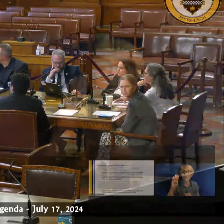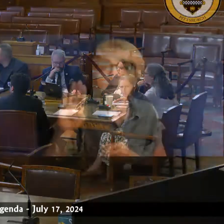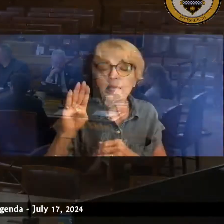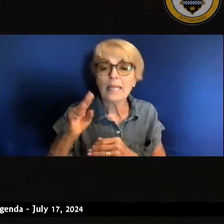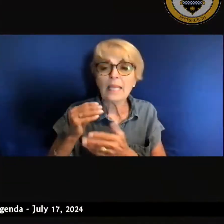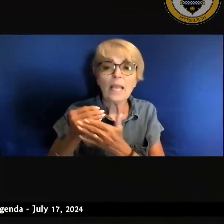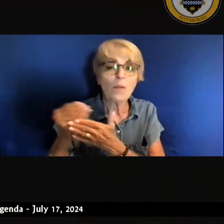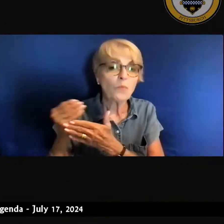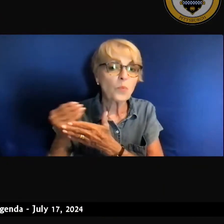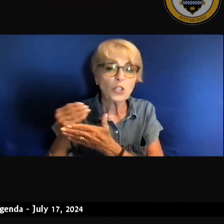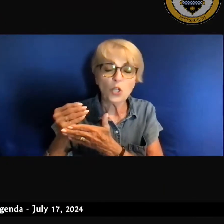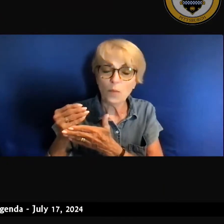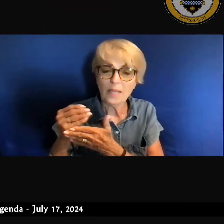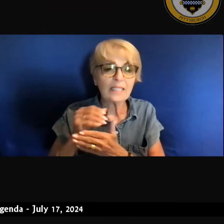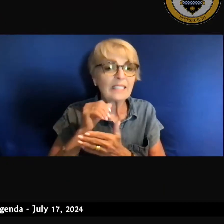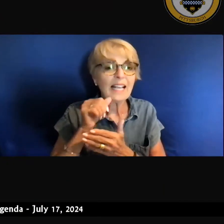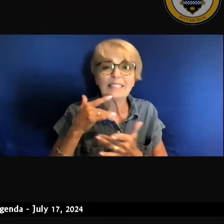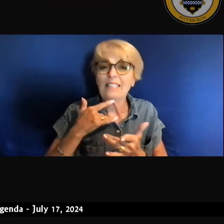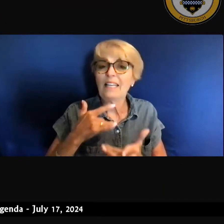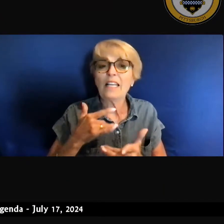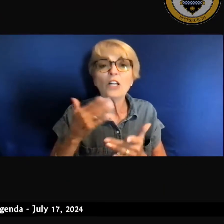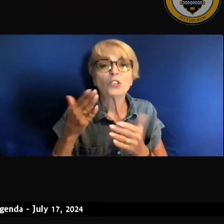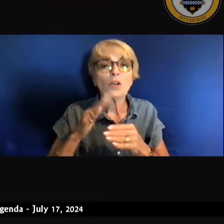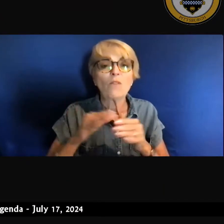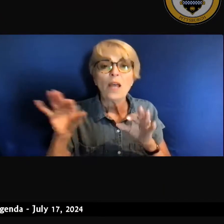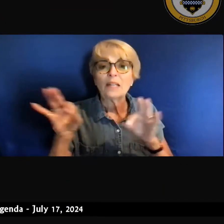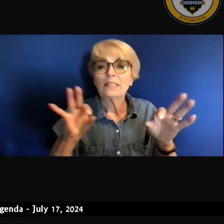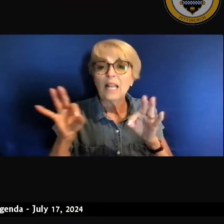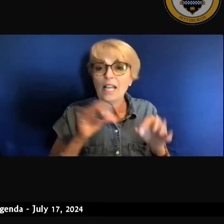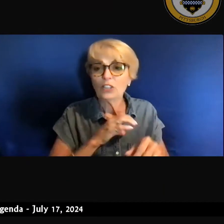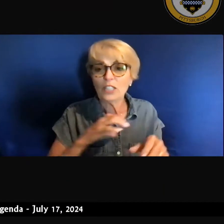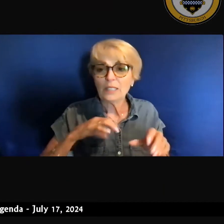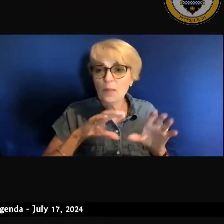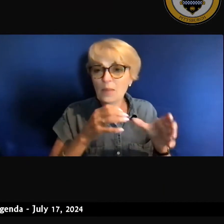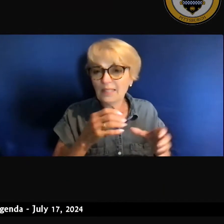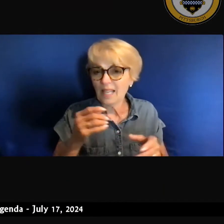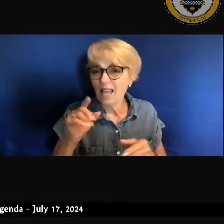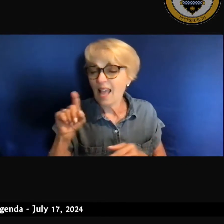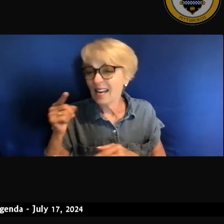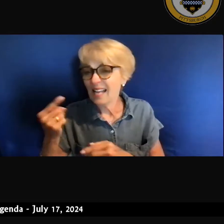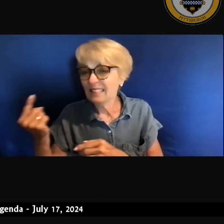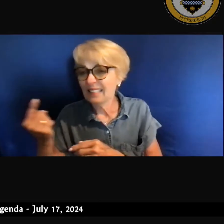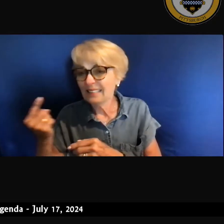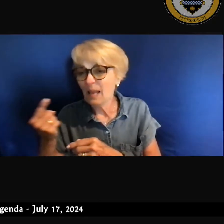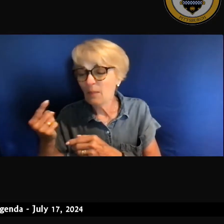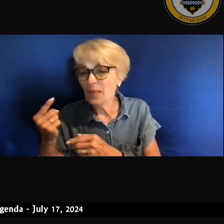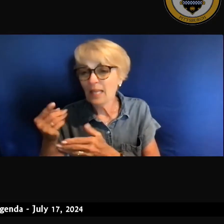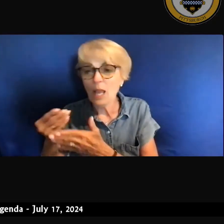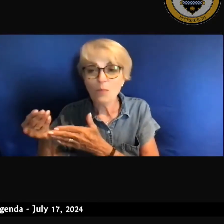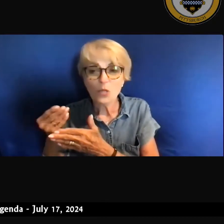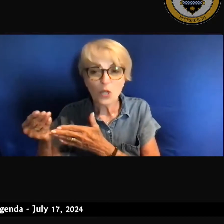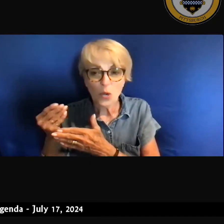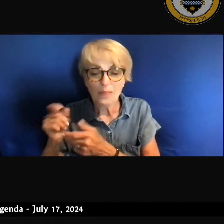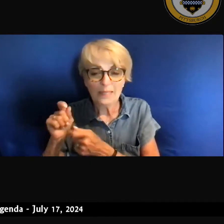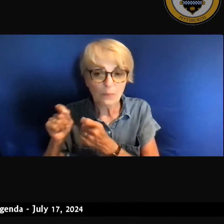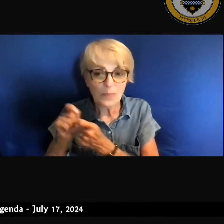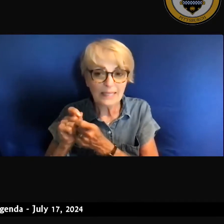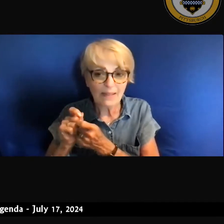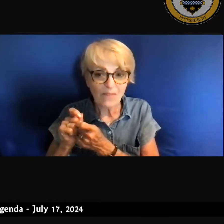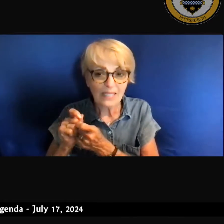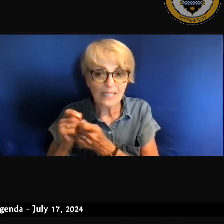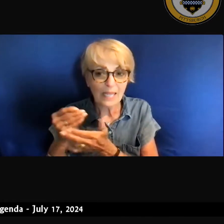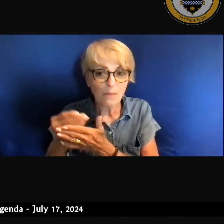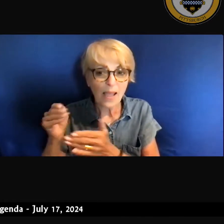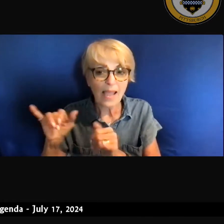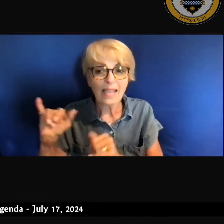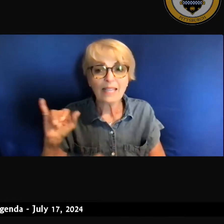selection committees unless it were something that OMB procurement was specifically buying, like our solicitation software. And the